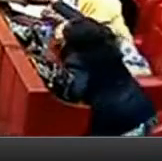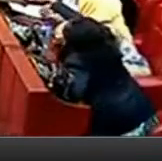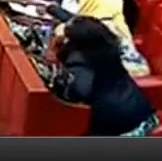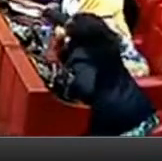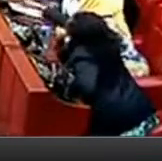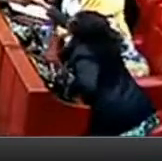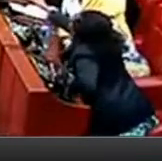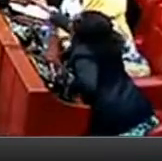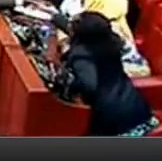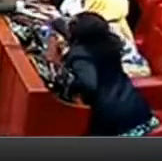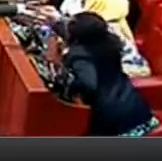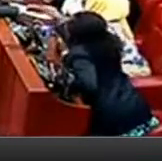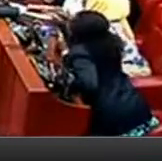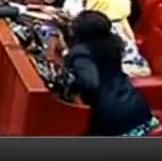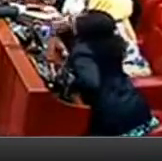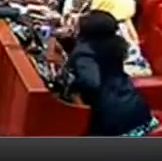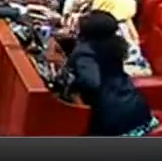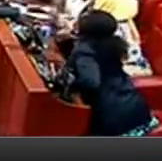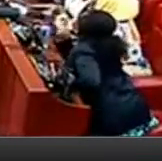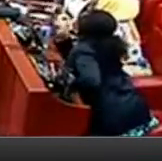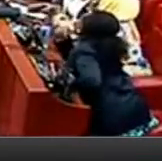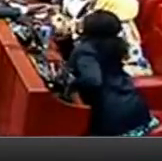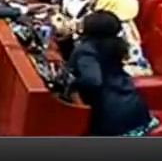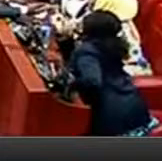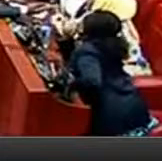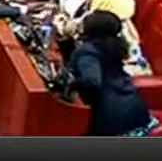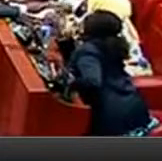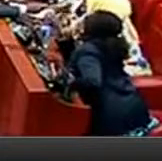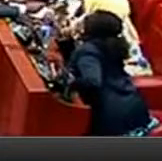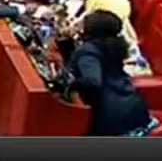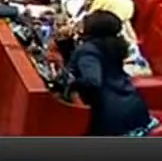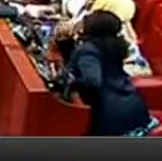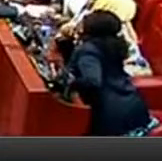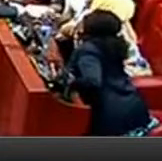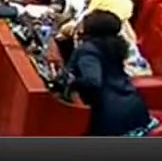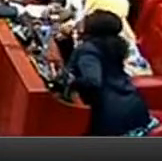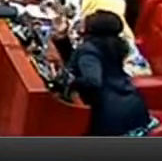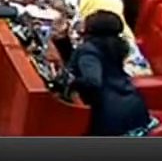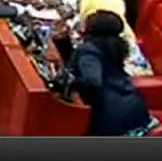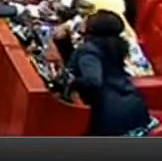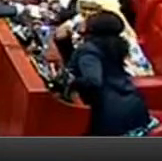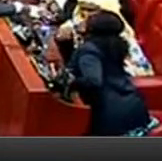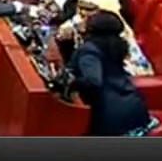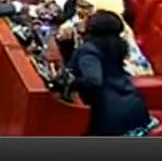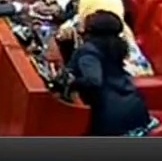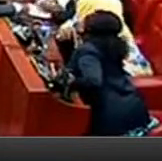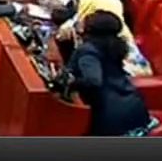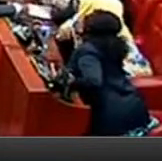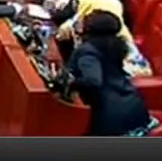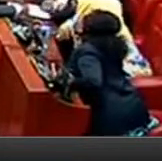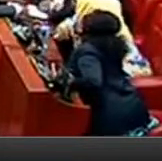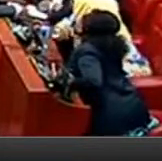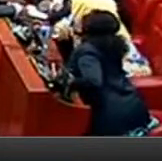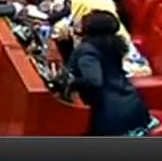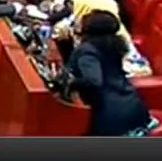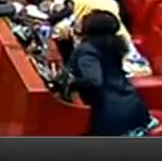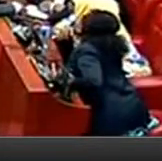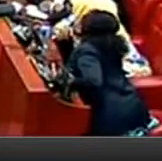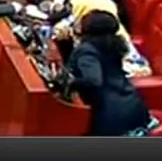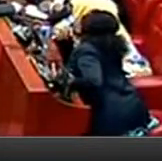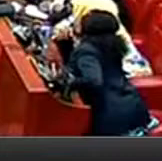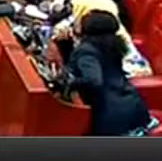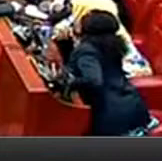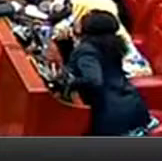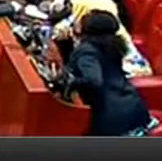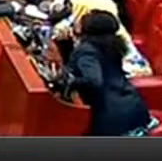in law-making on matters affecting counties. As an advocate of the High Court of Kenya with legal experience